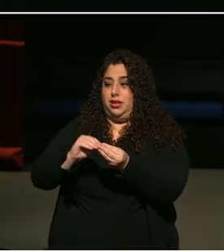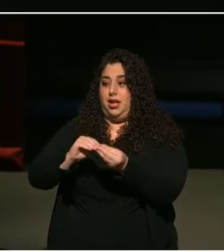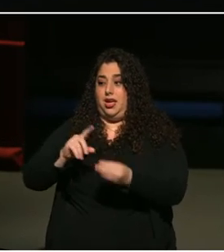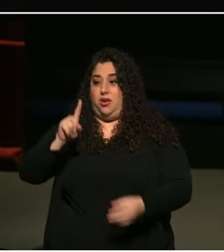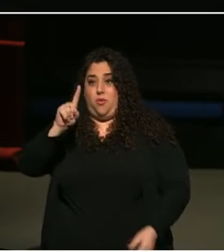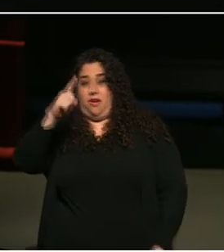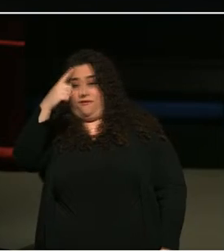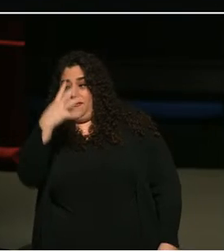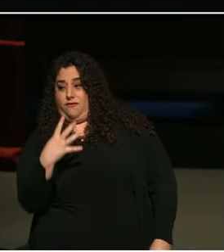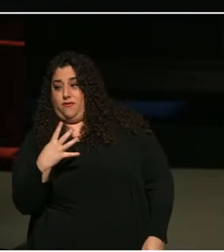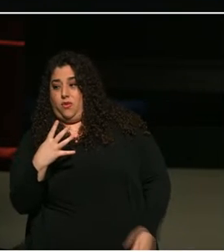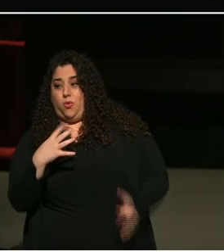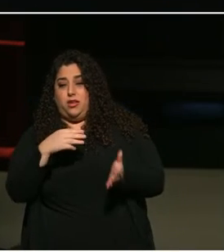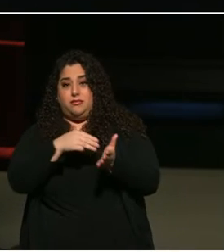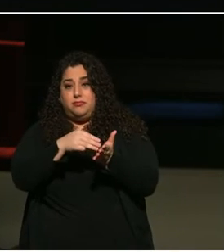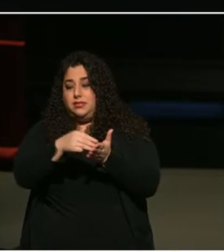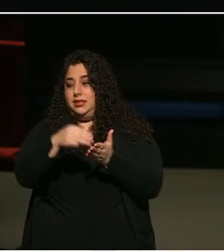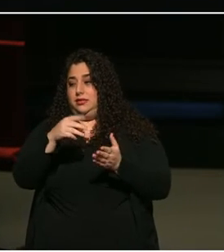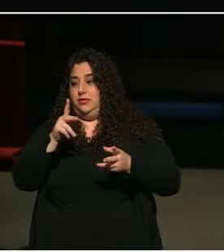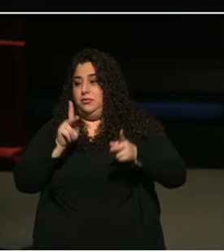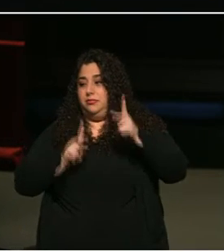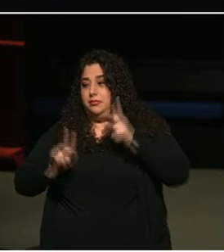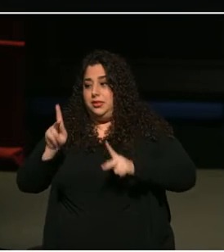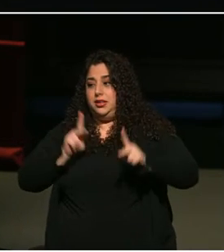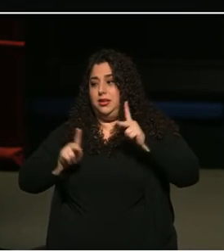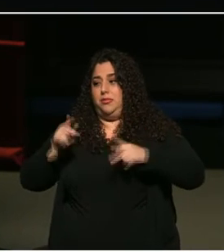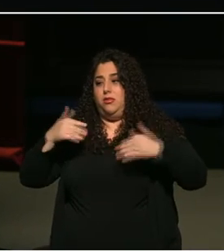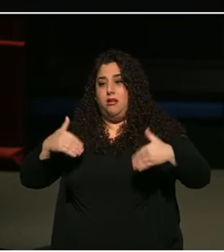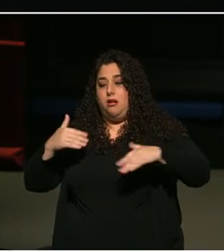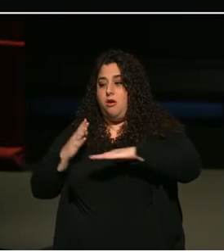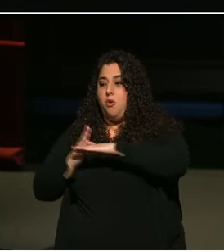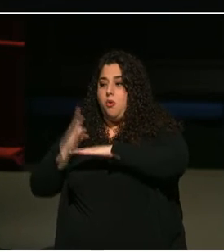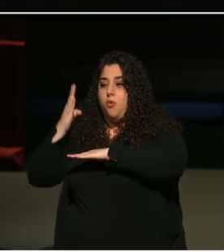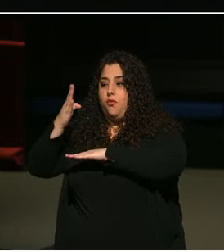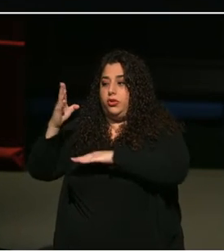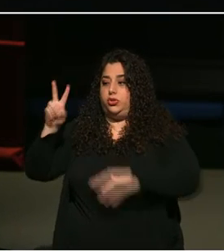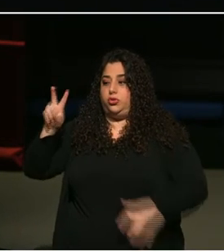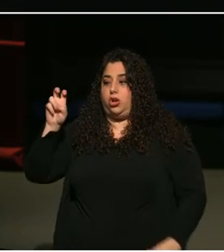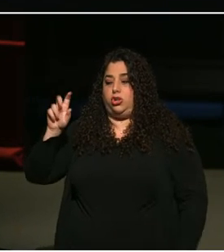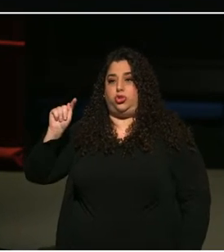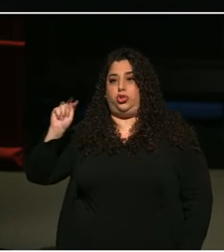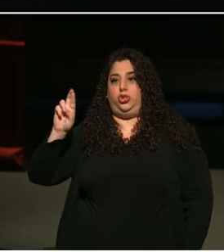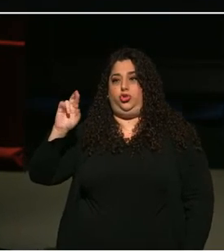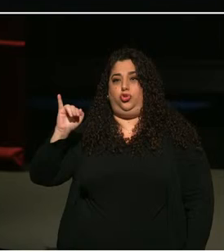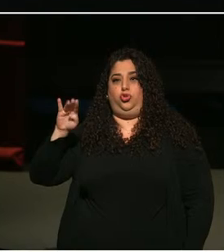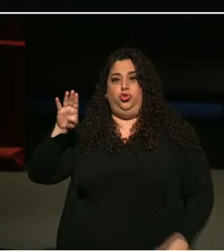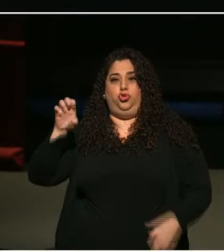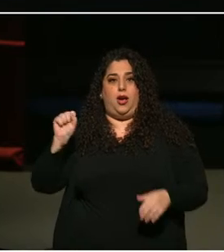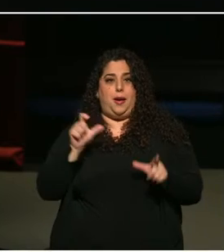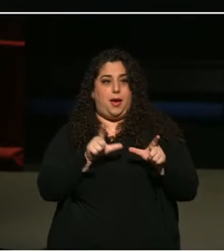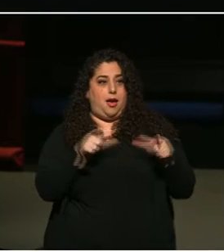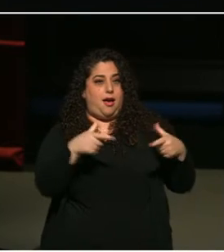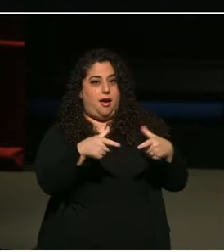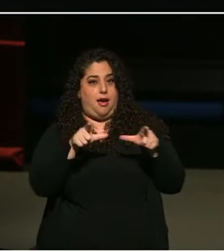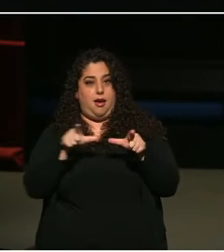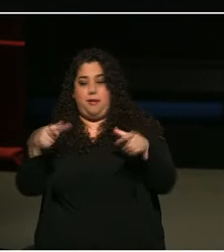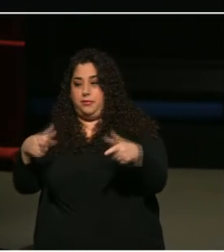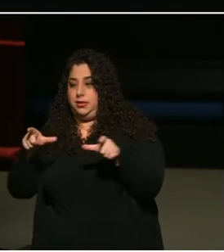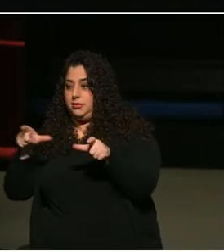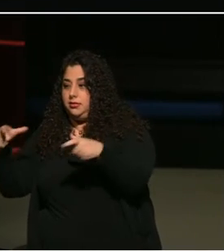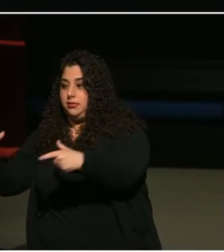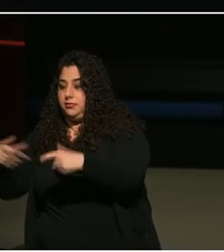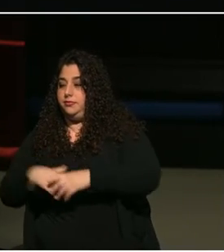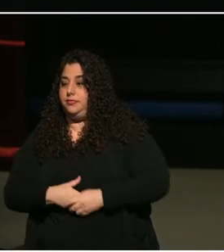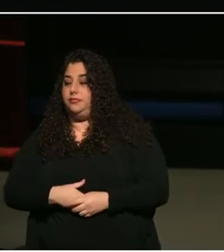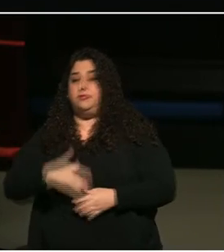some 200 tribes. On behalf of my ancestors, I welcome you all as we gather for this